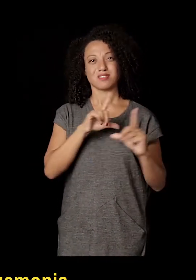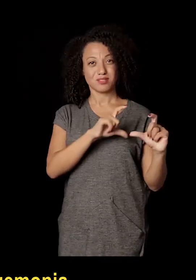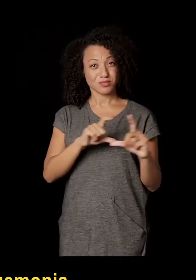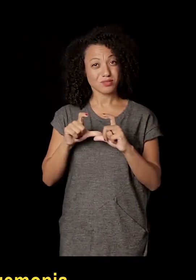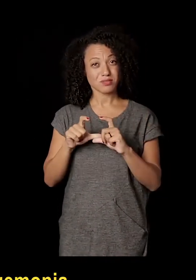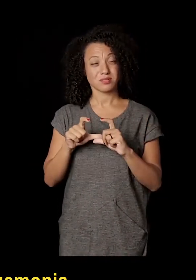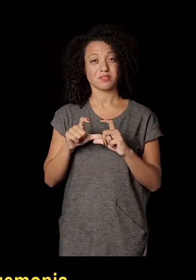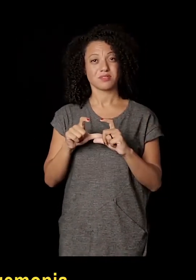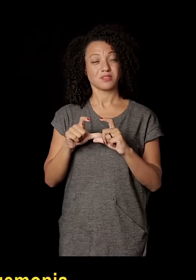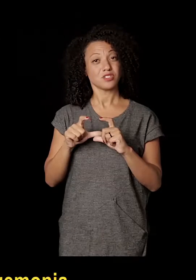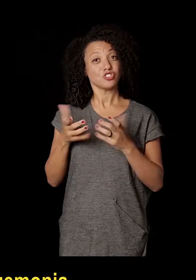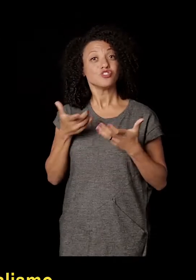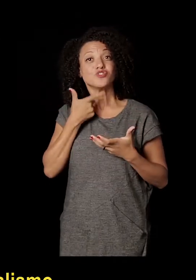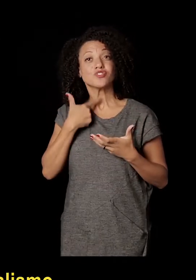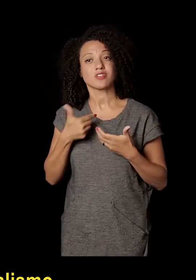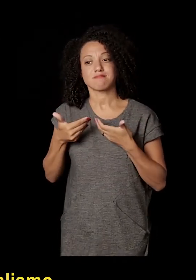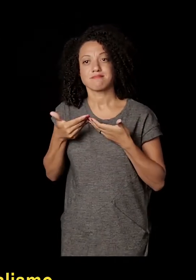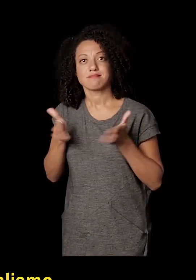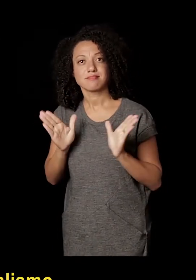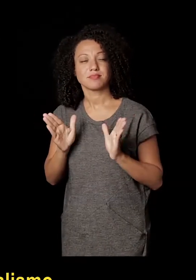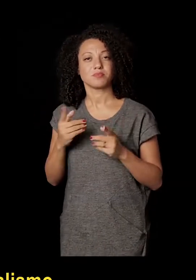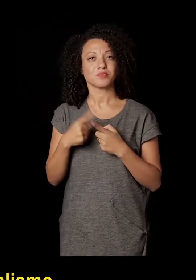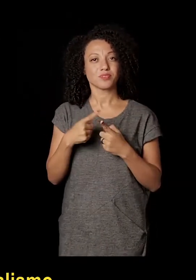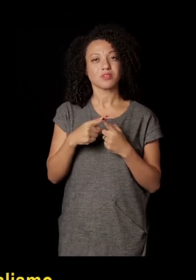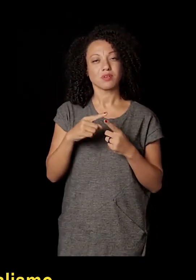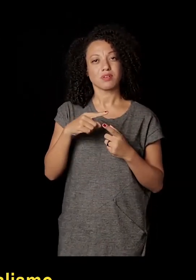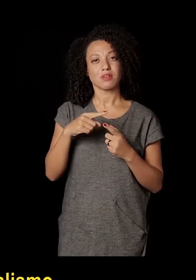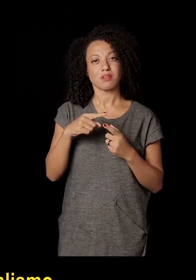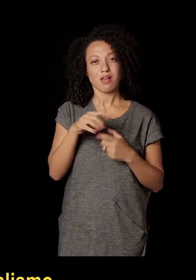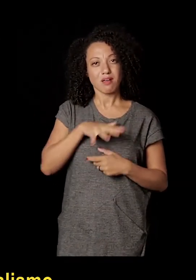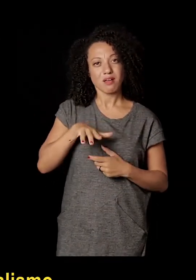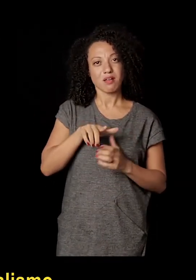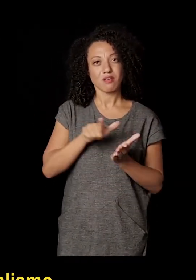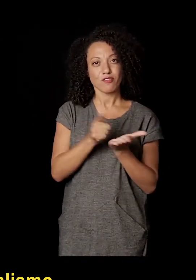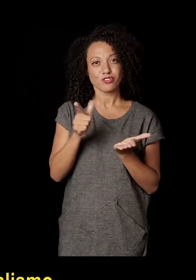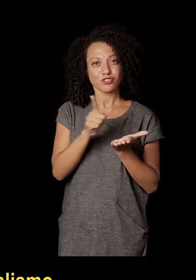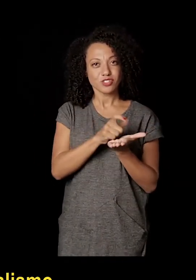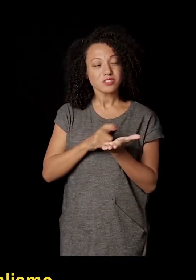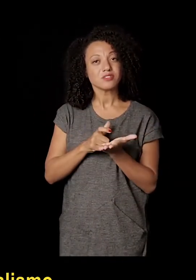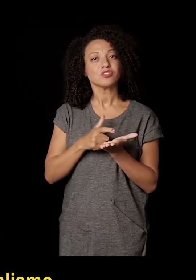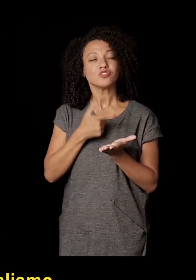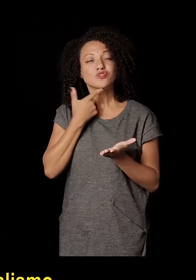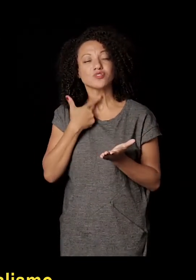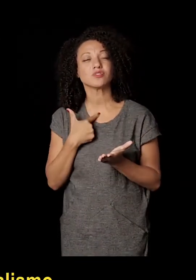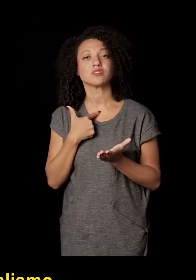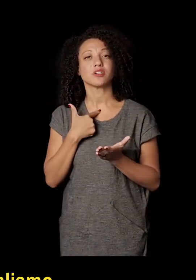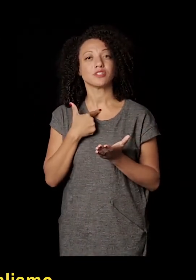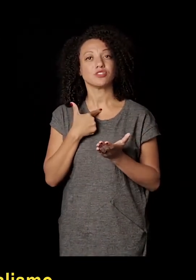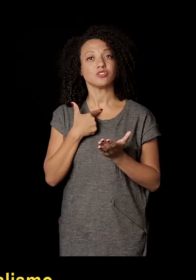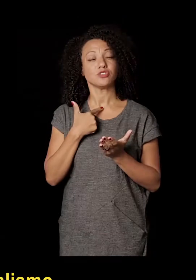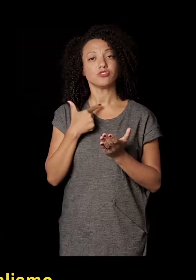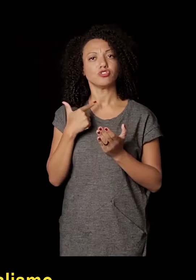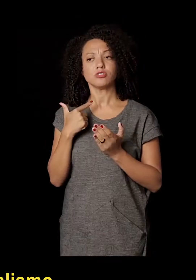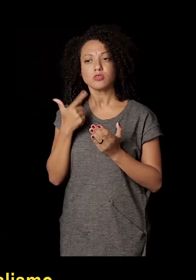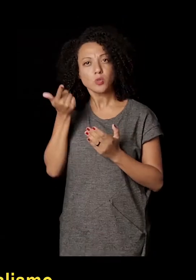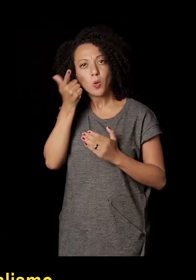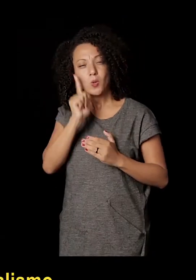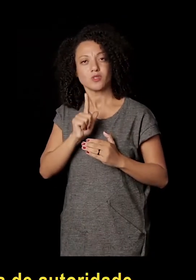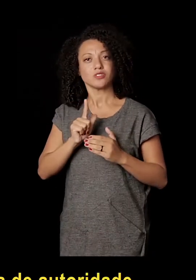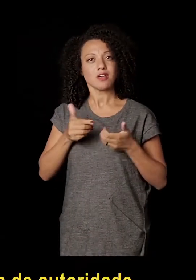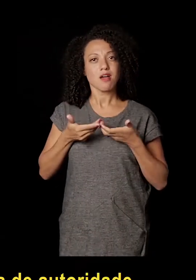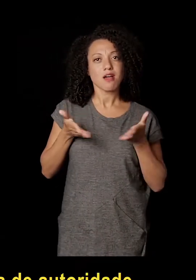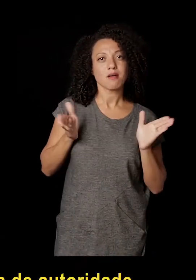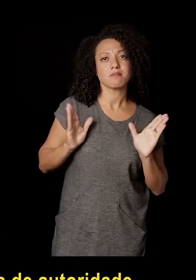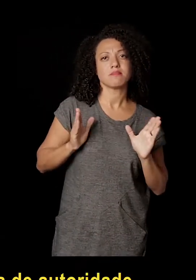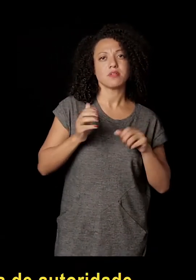the photographic art world and the photojournalistic world, and make it possible to level the playing field